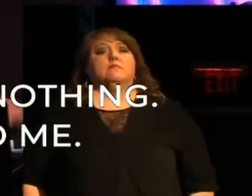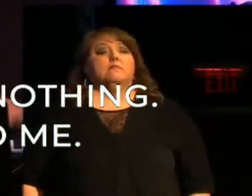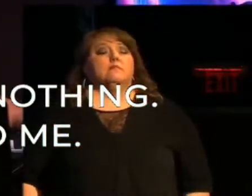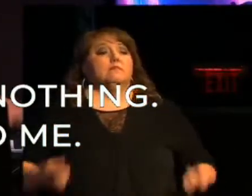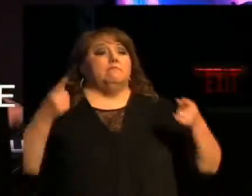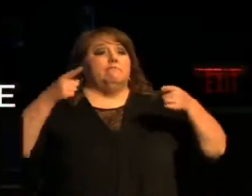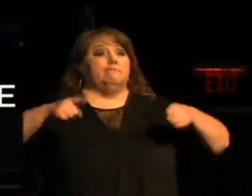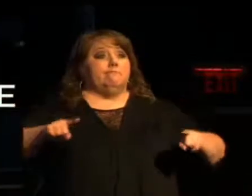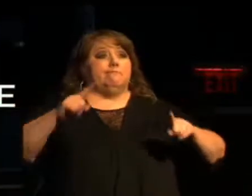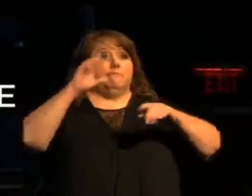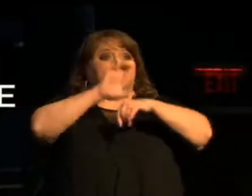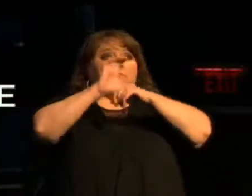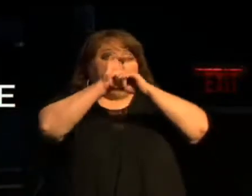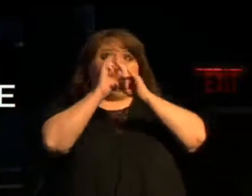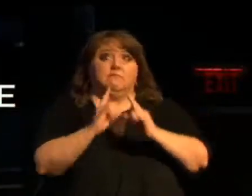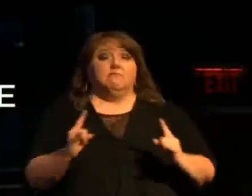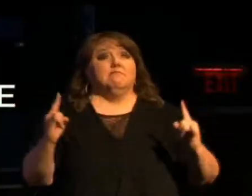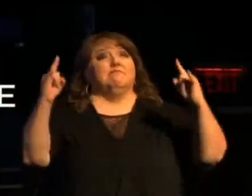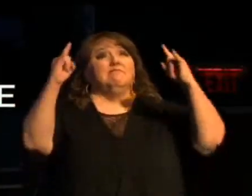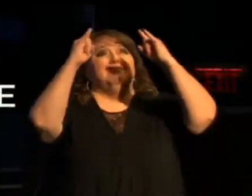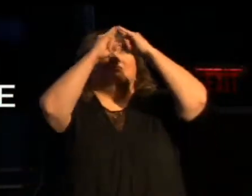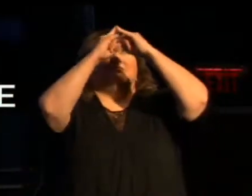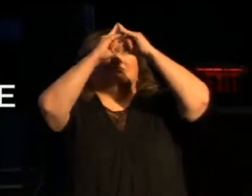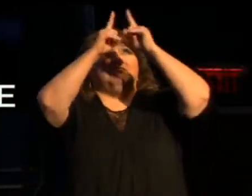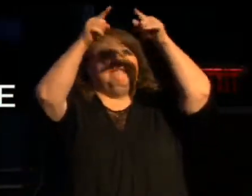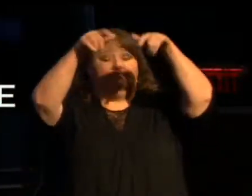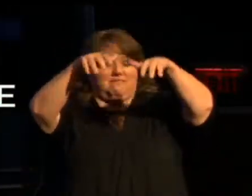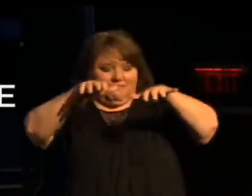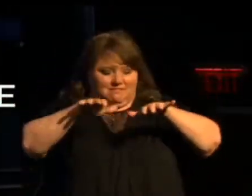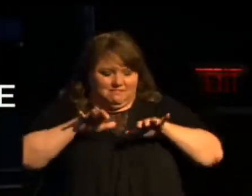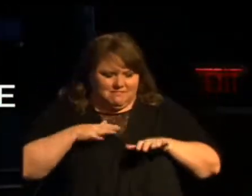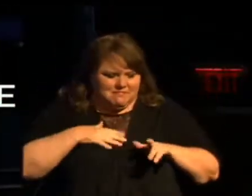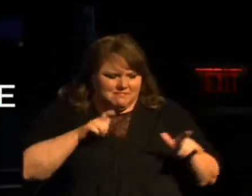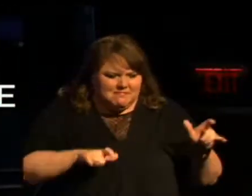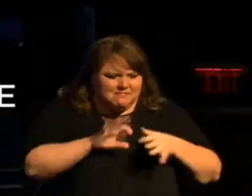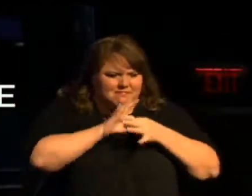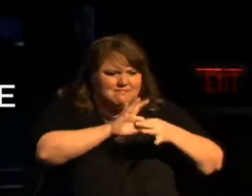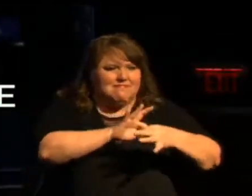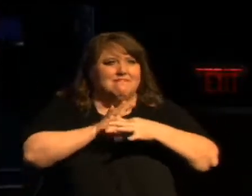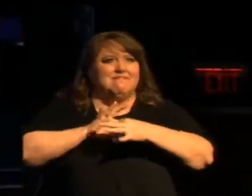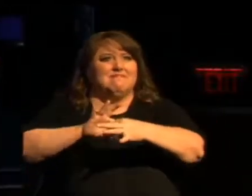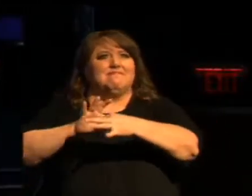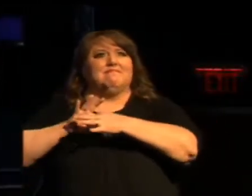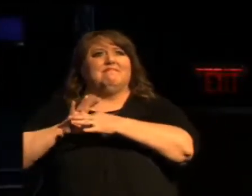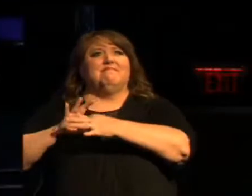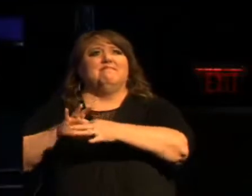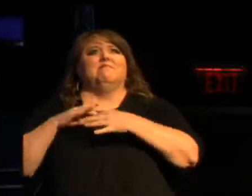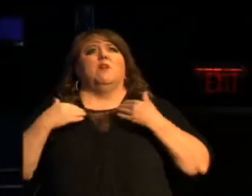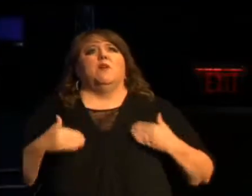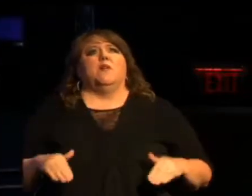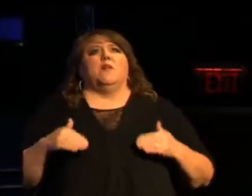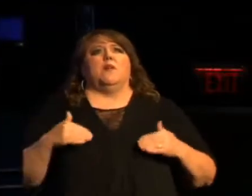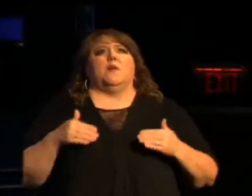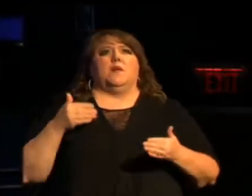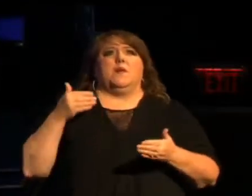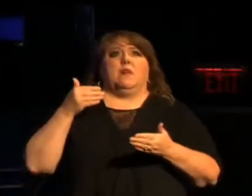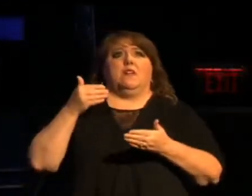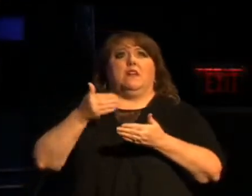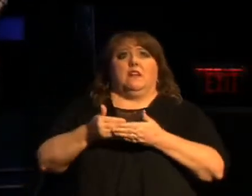In the shadow of the steeple, I saw my people. By the